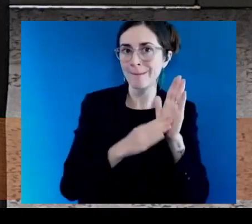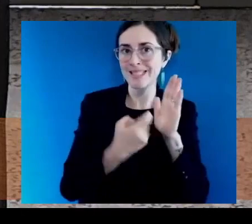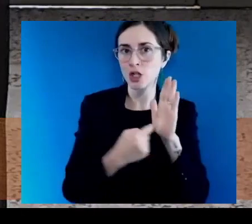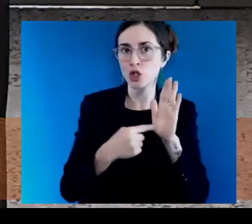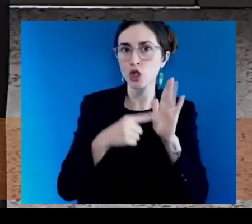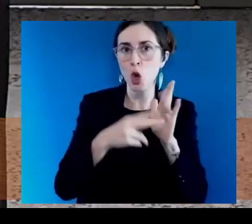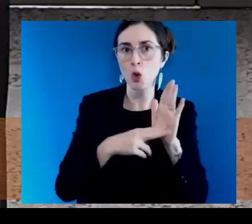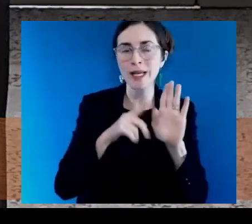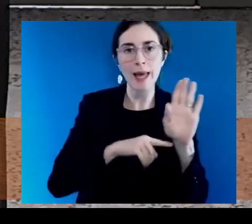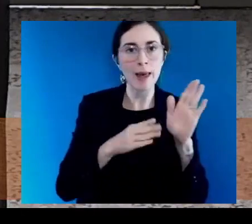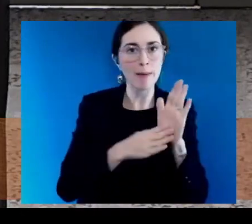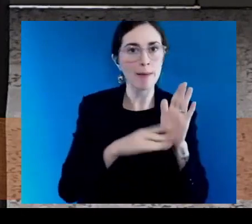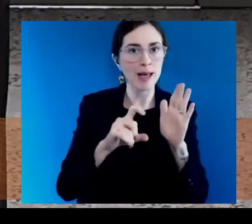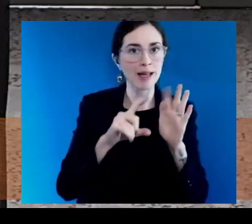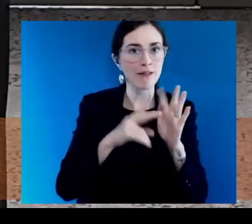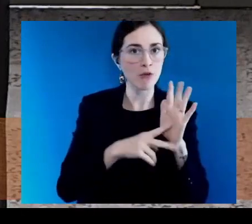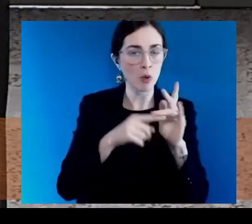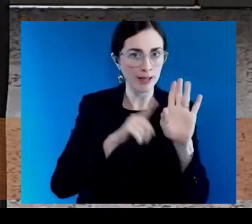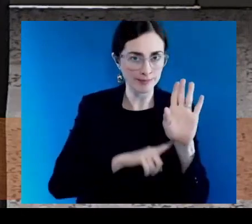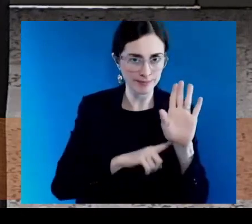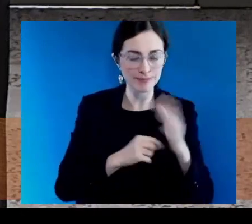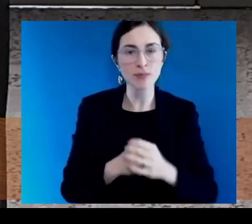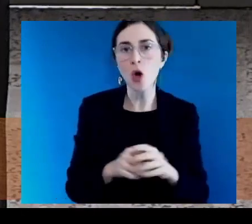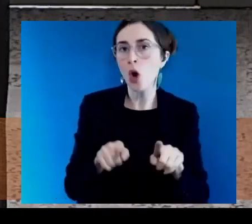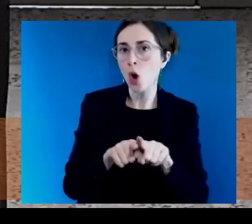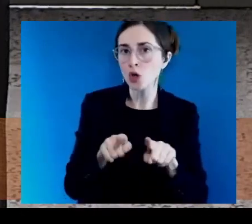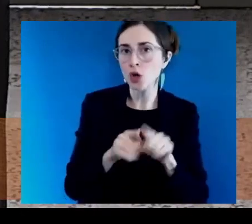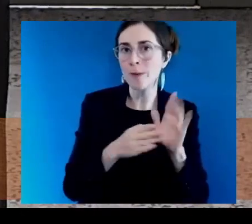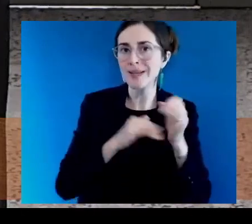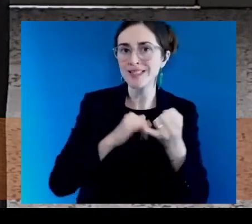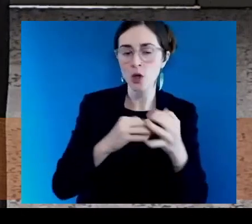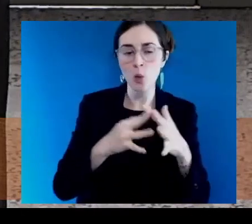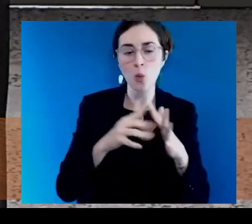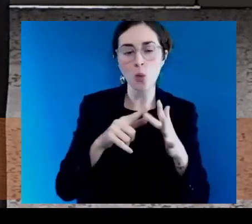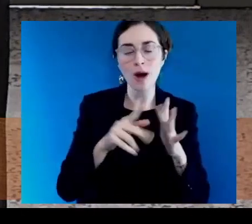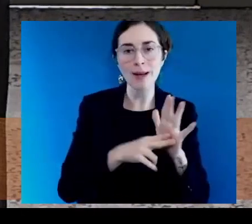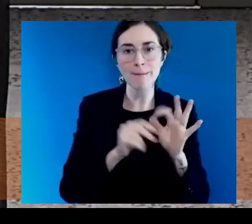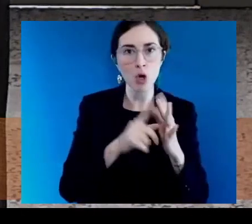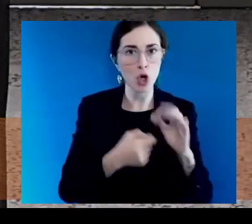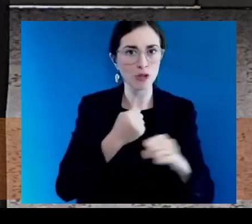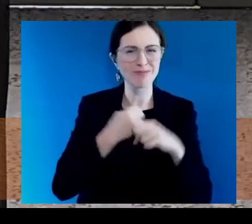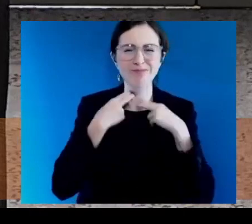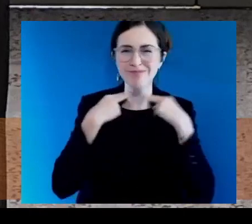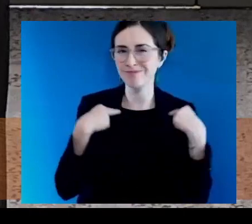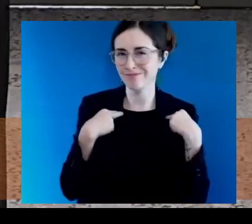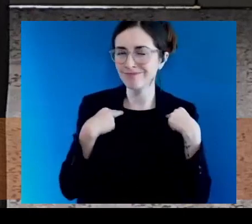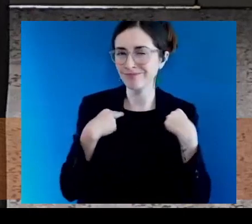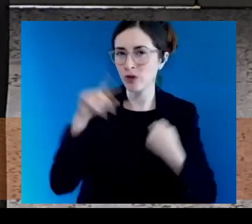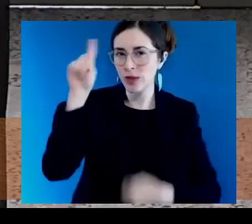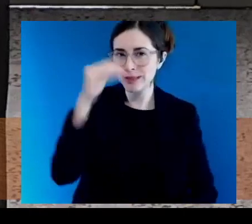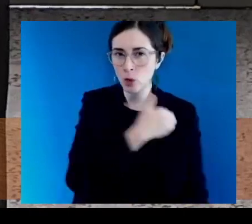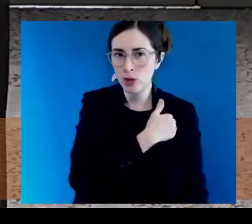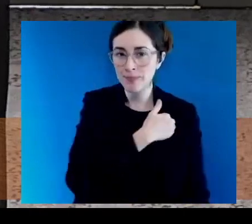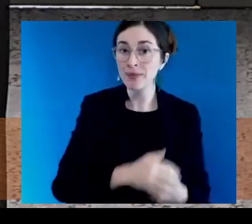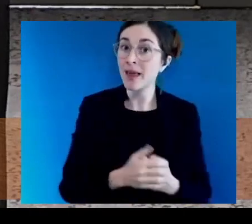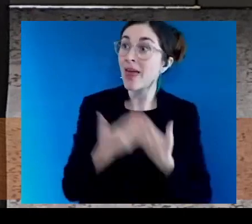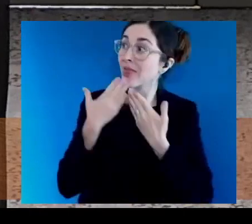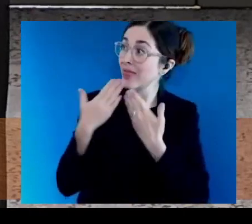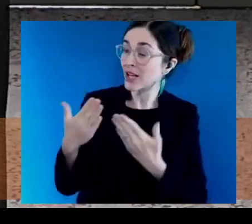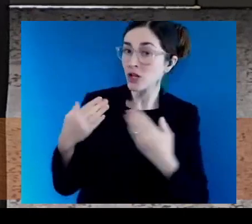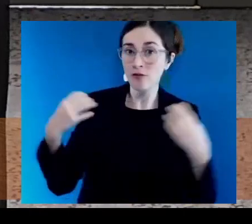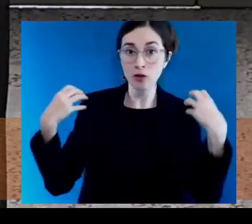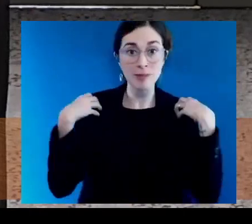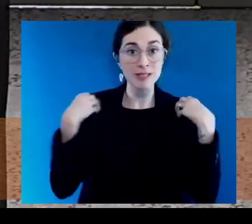afternoon's witness, and Ms. Weinberg this morning to assist you. Thank you, Commissioner Hunter, for your welcome. We